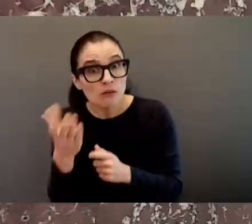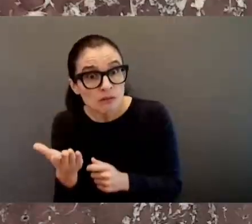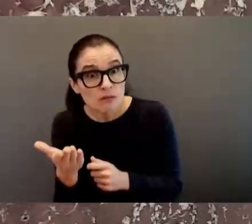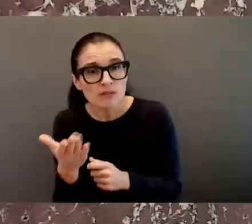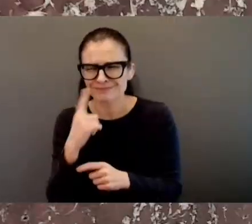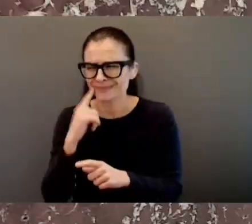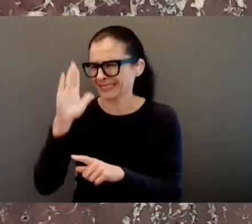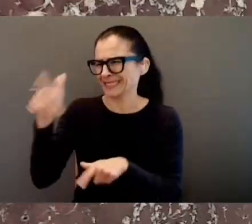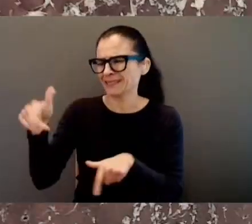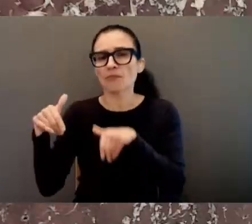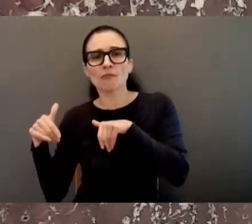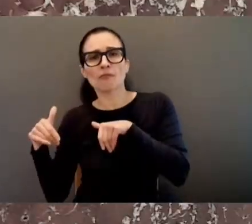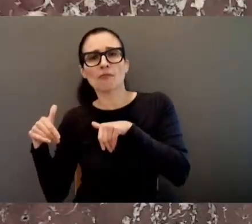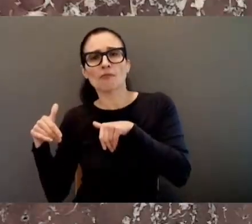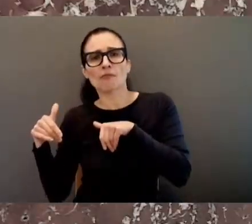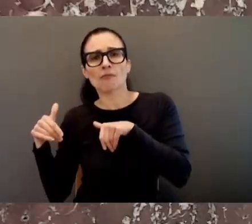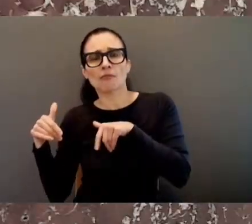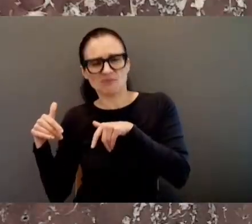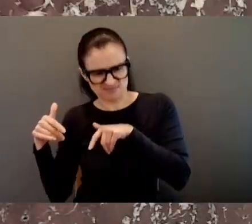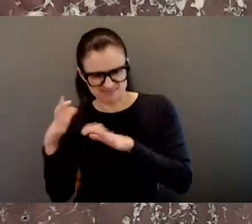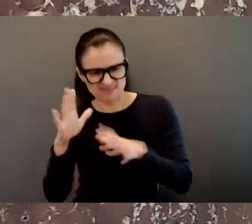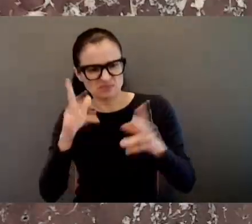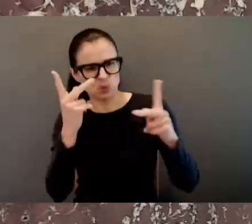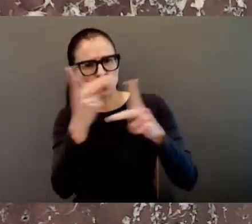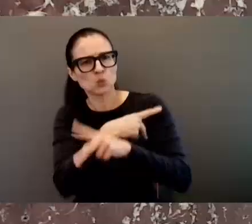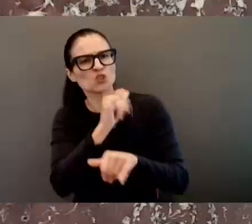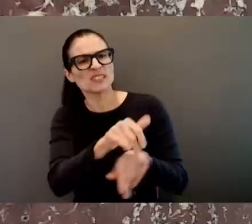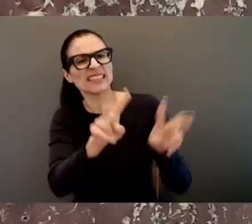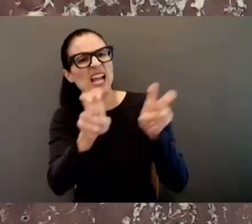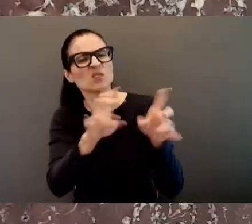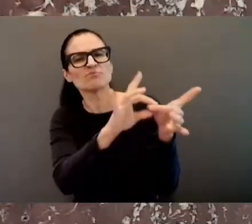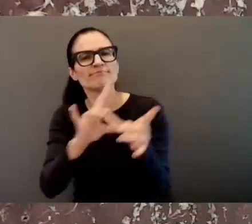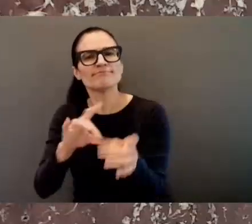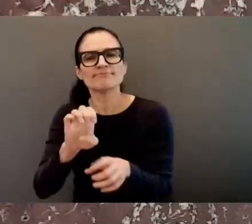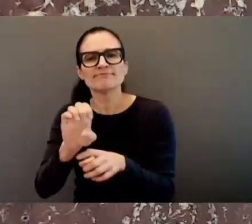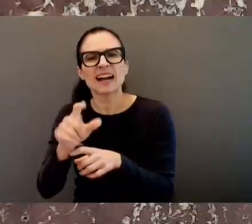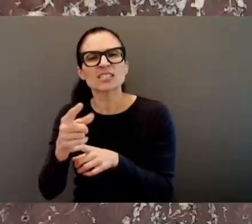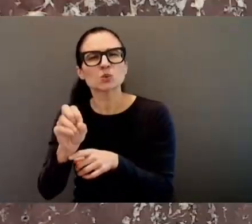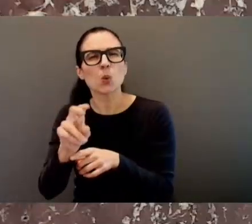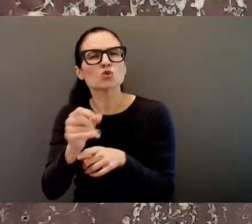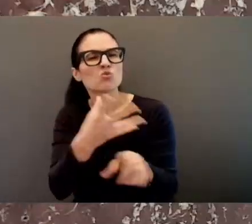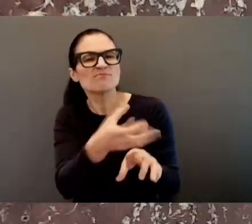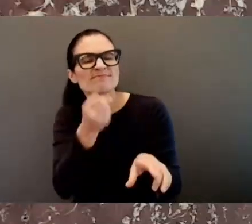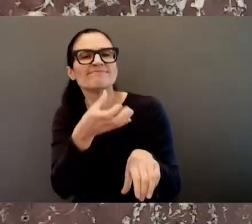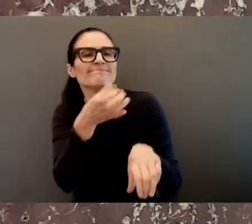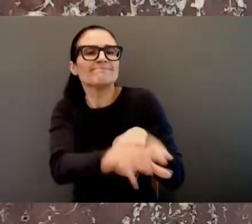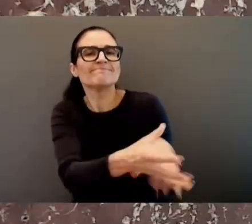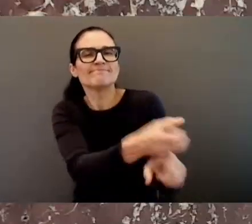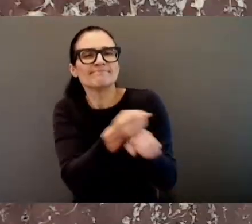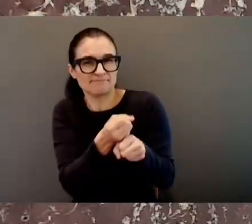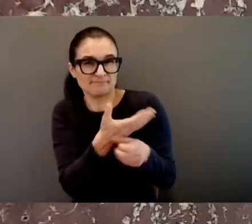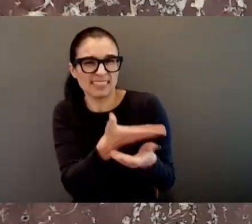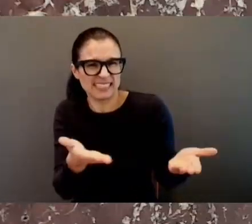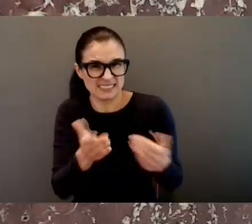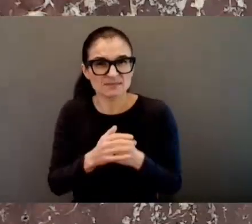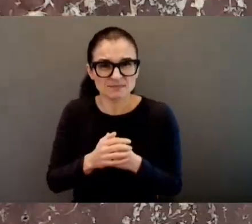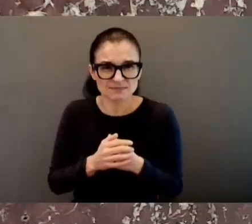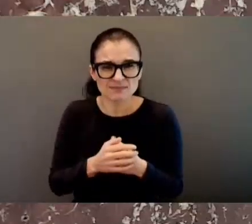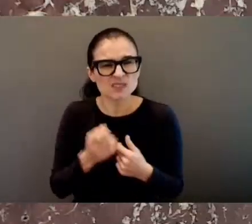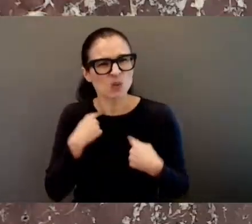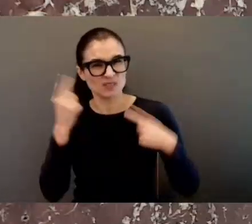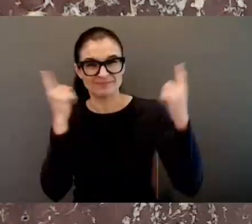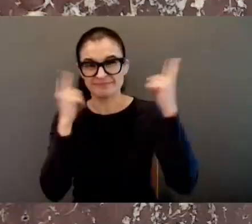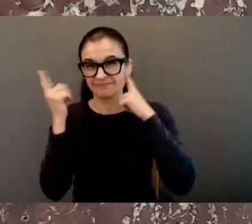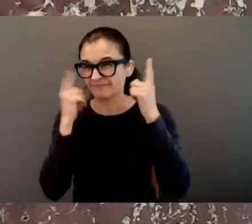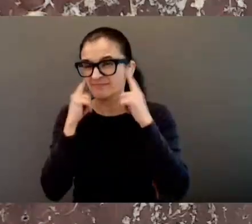sexual predators on the loose and deflection away, that they can't really take extra steps. In Kamloops, businesses are